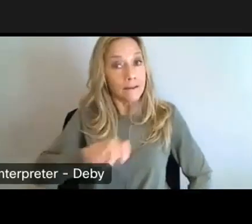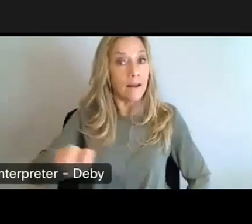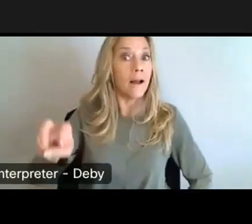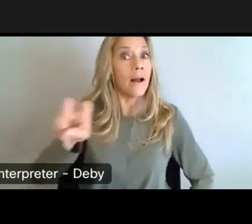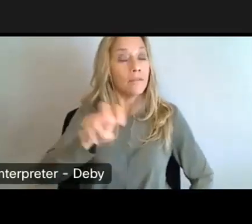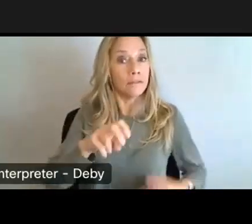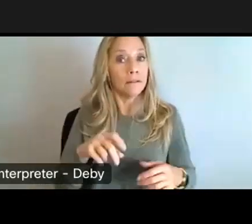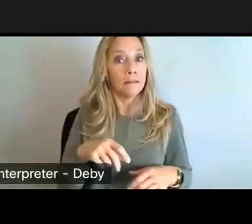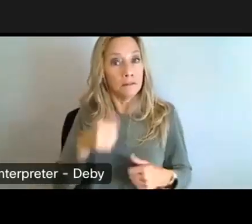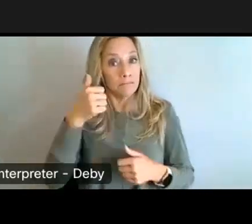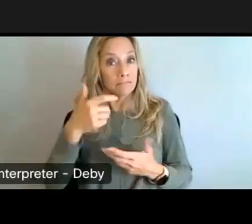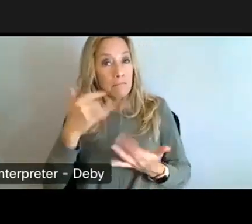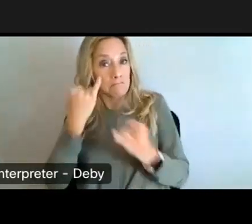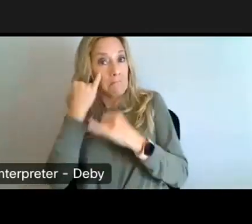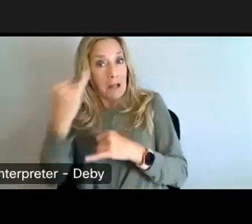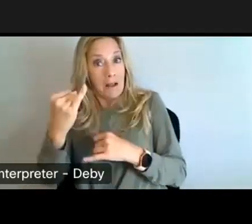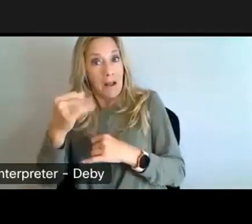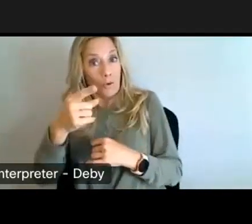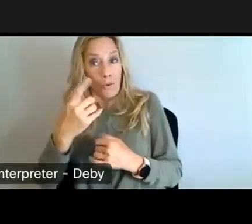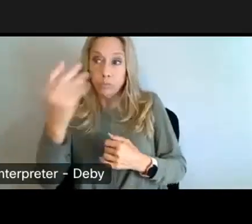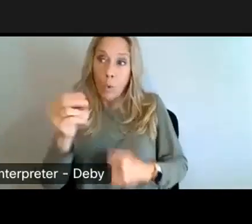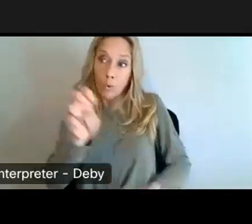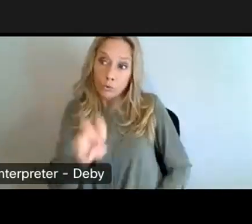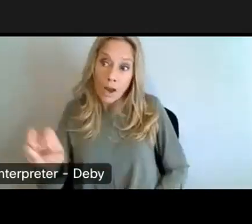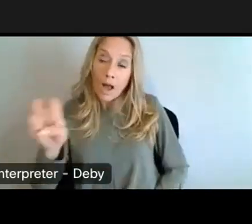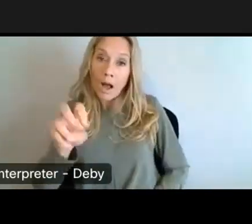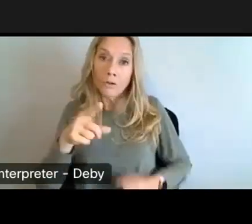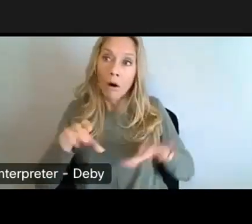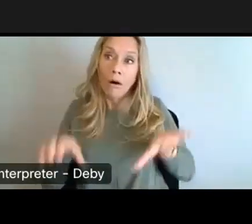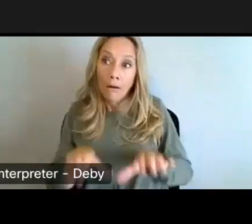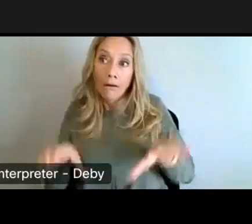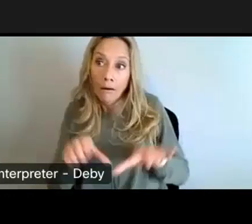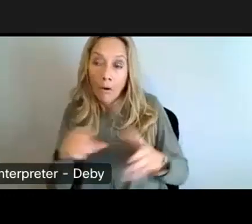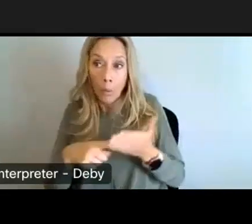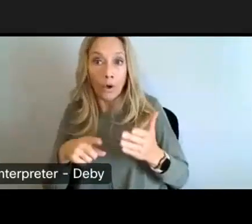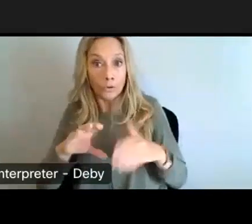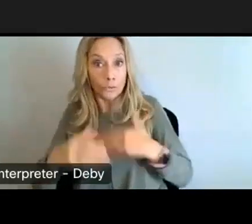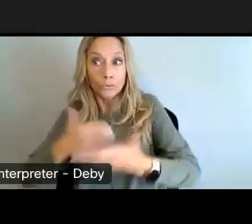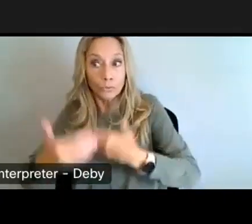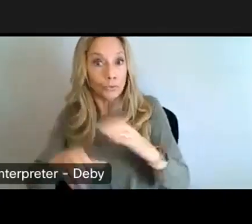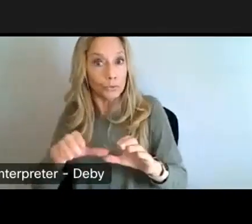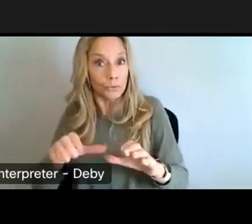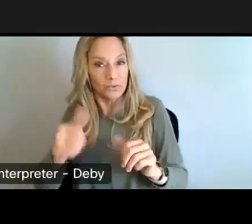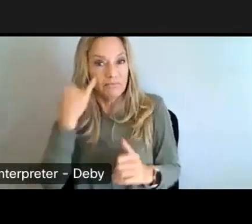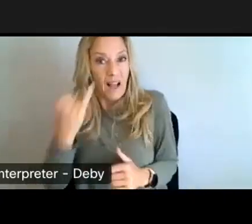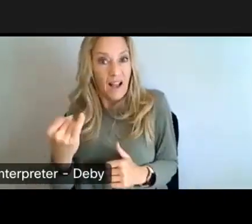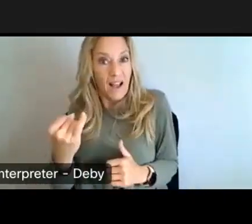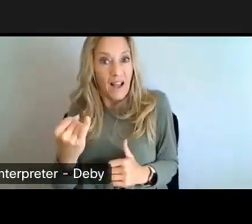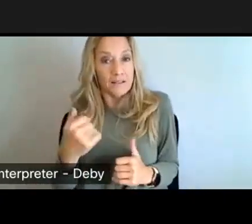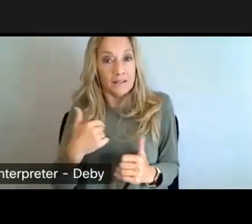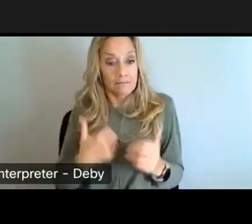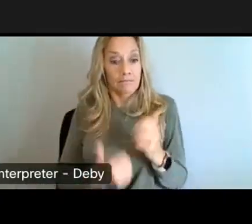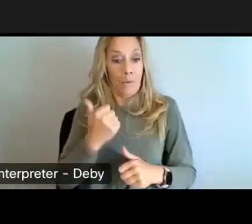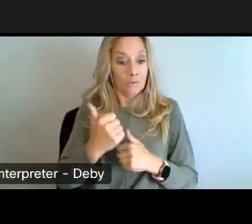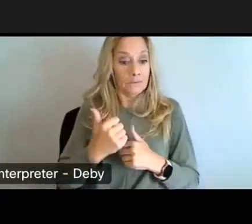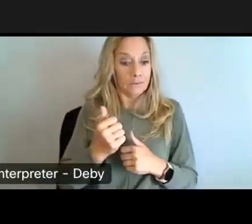you travel, how much you guys really do on the first travel day. So one of the things I said is, when I travel to the event, I